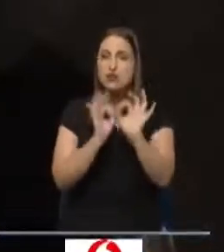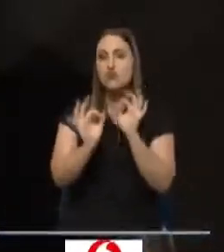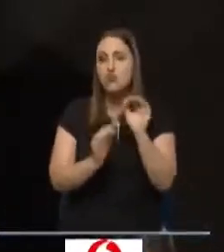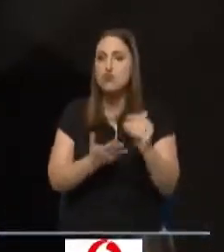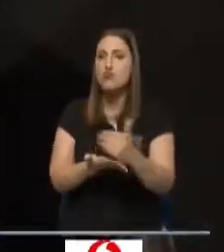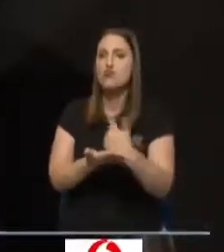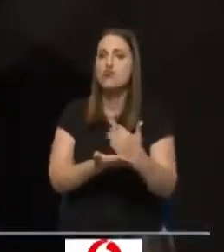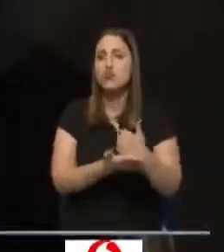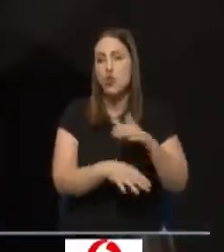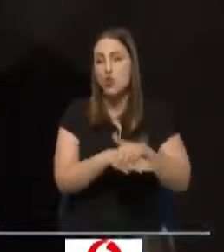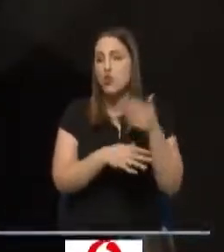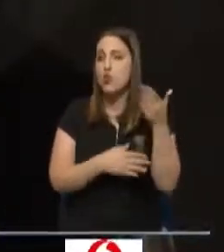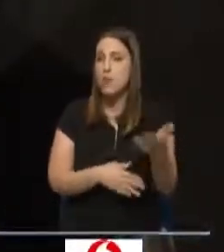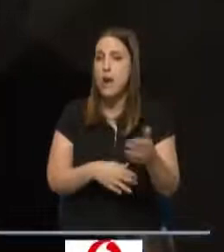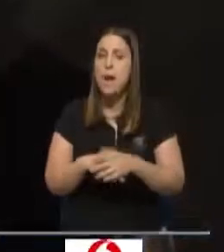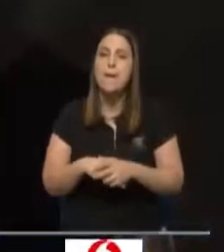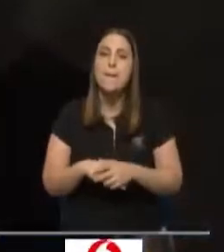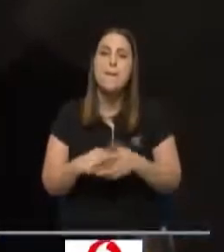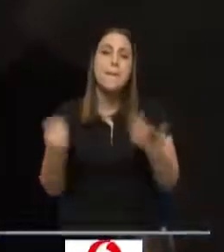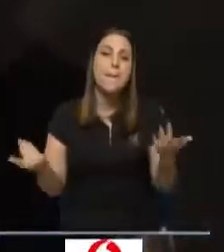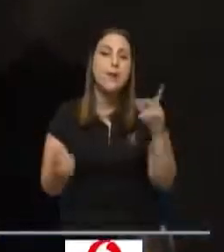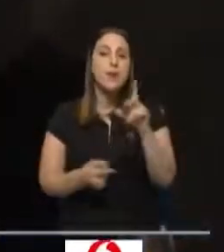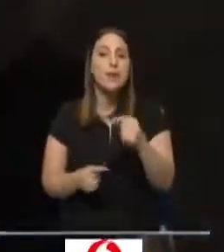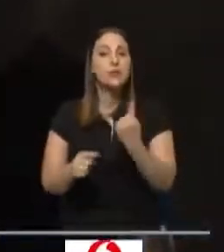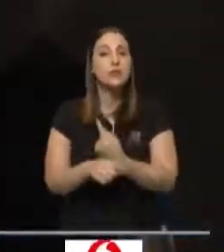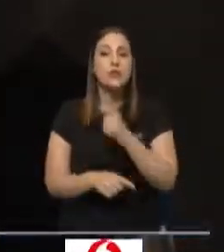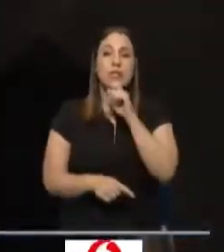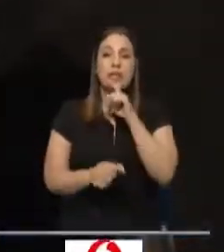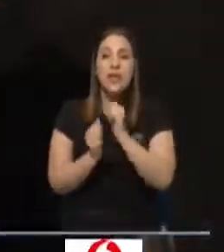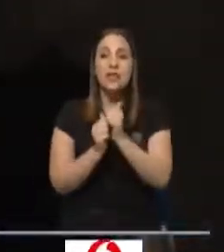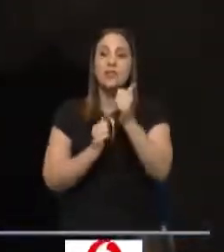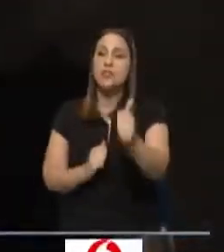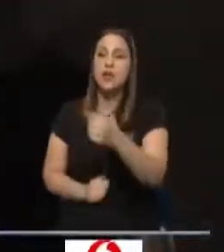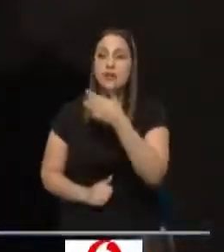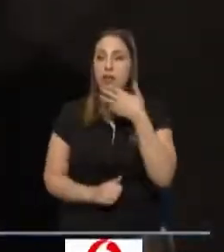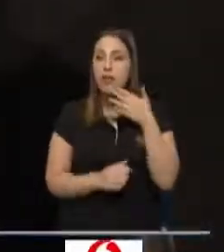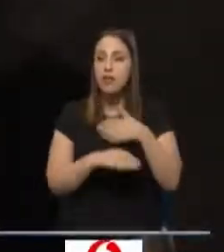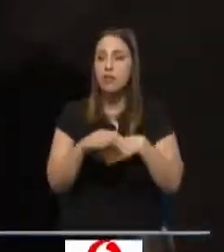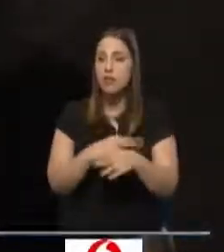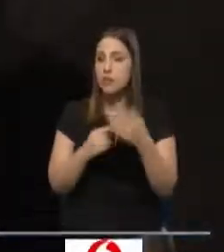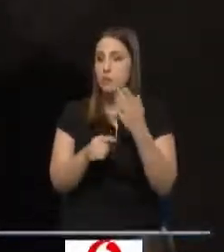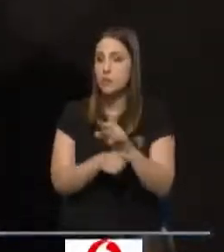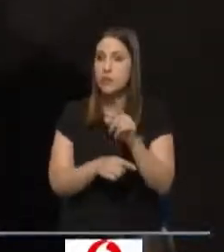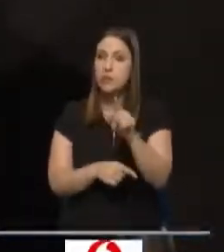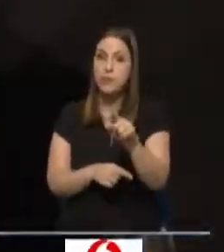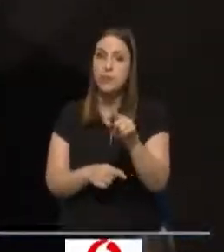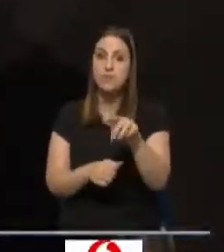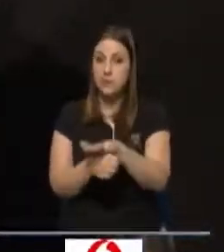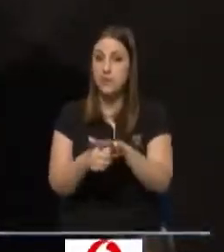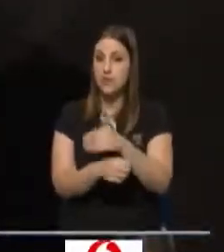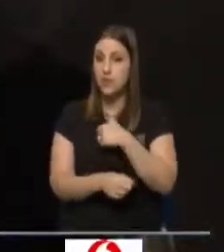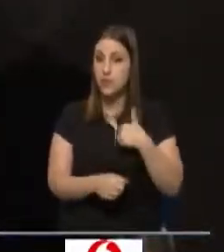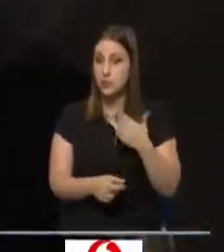equipment evolved. And so what is possible to do at a distance?